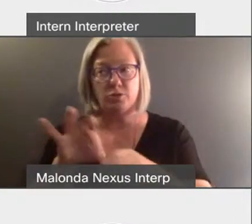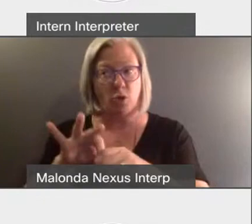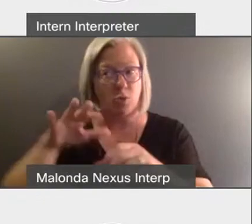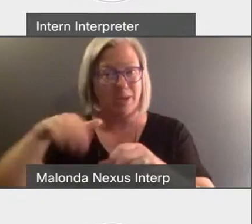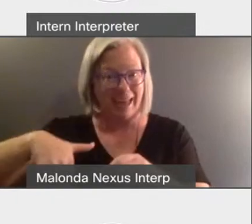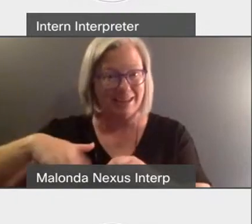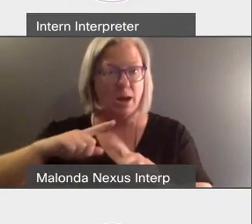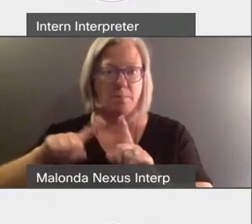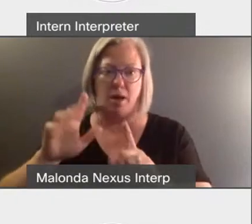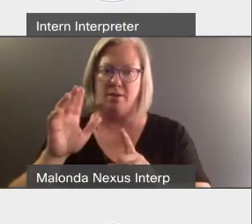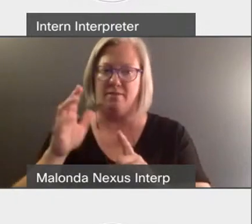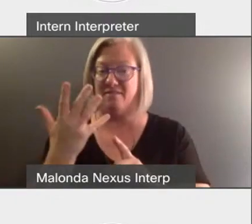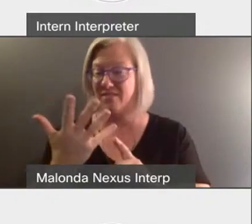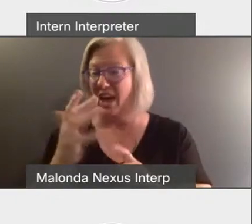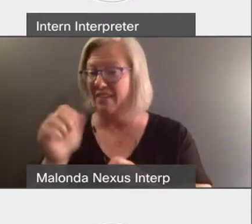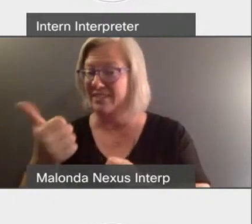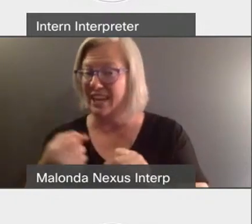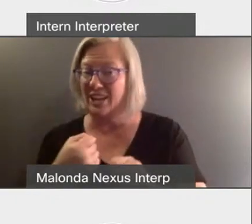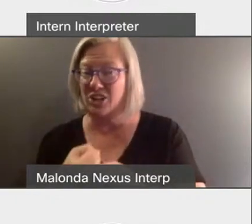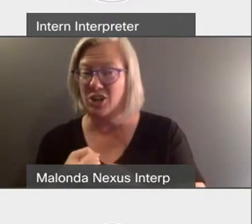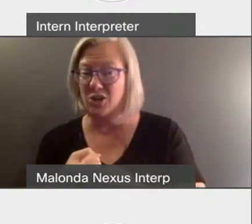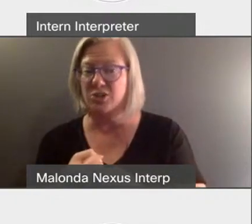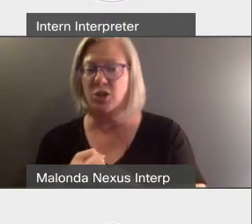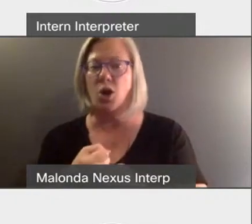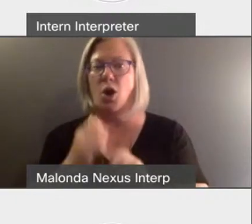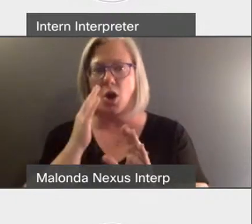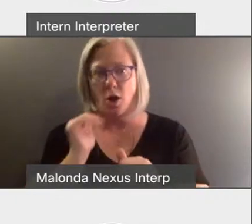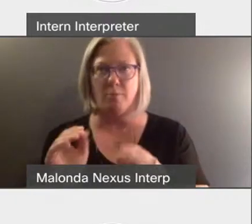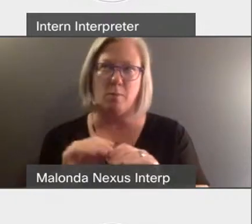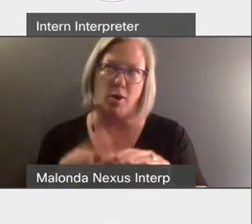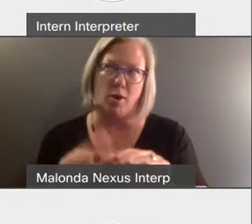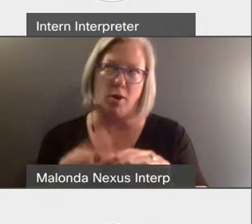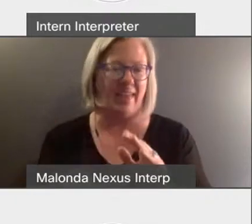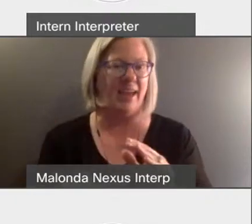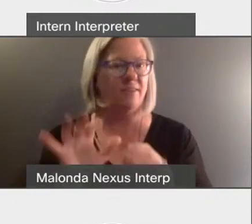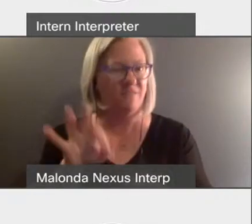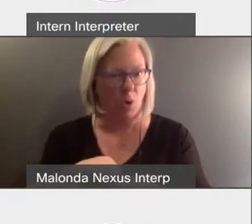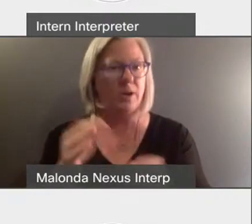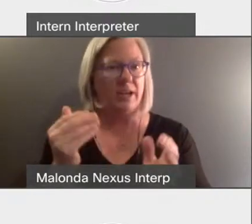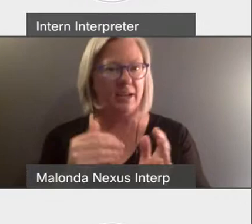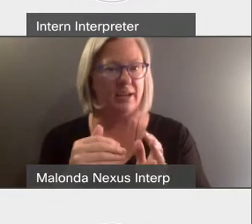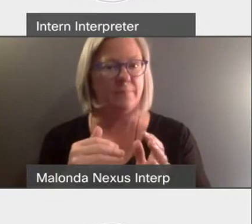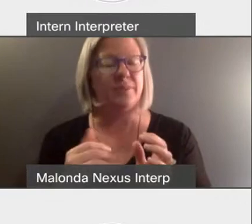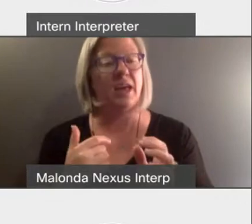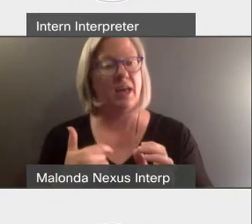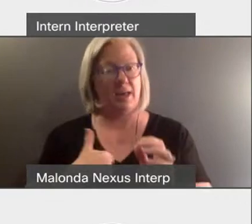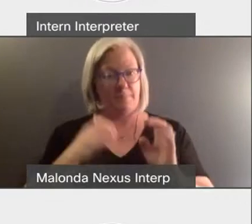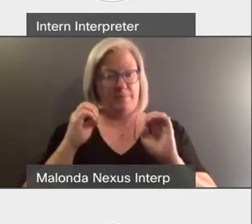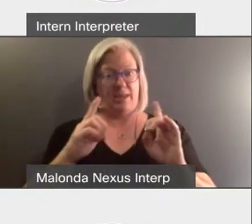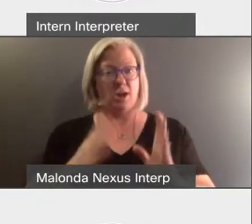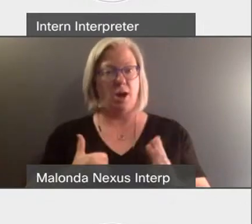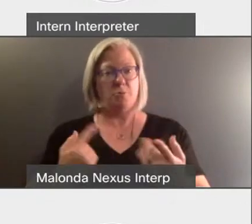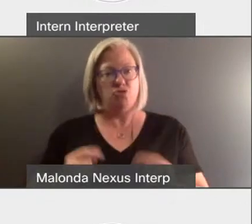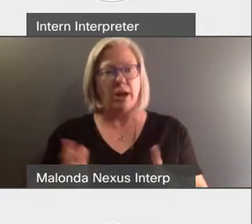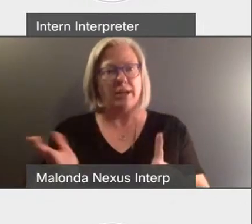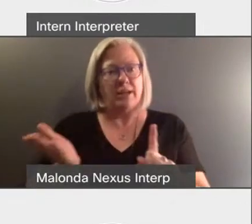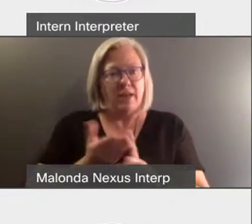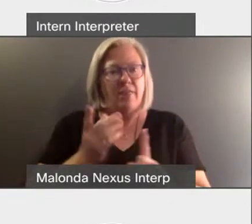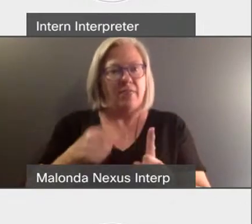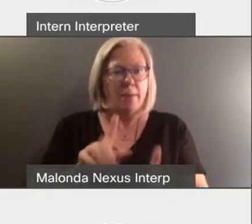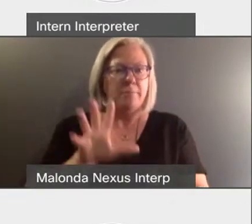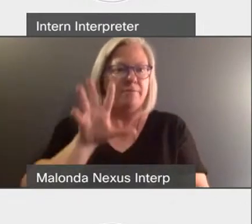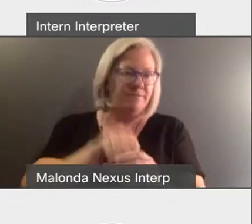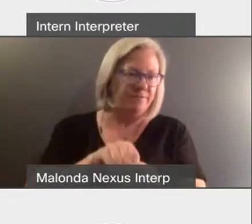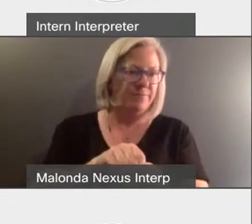they will be voting in 5, 10, hopefully more than that years. I, as an educator, am trying to get them to become